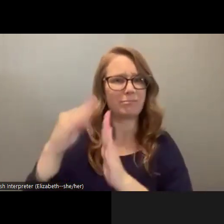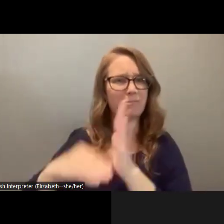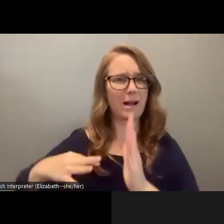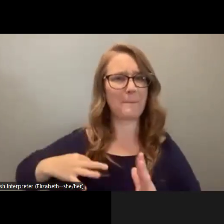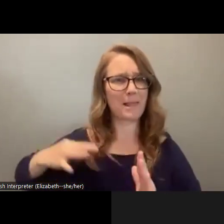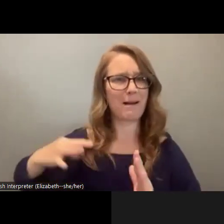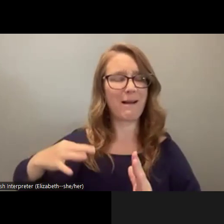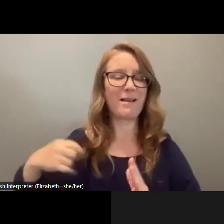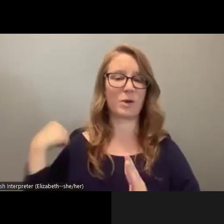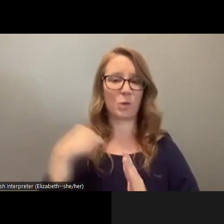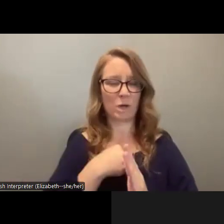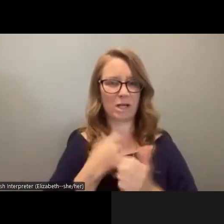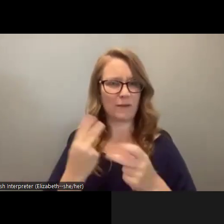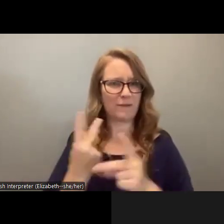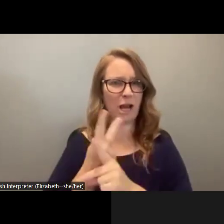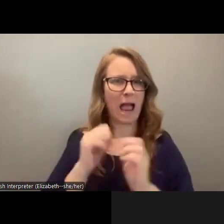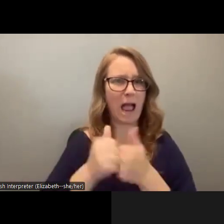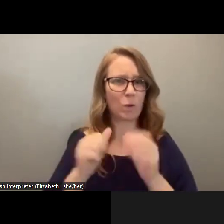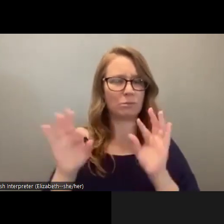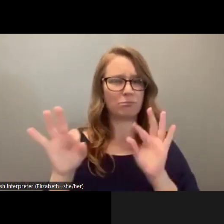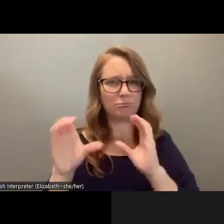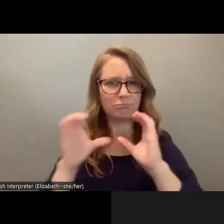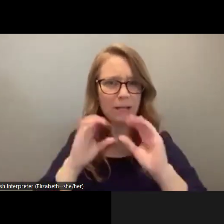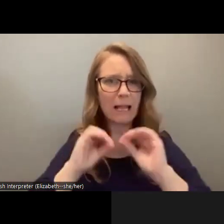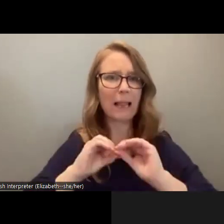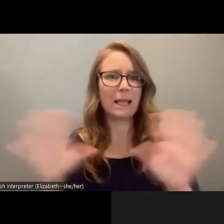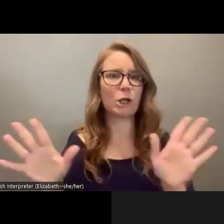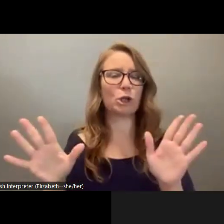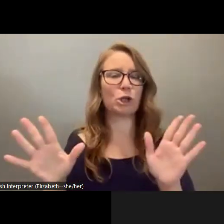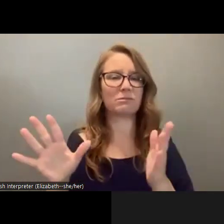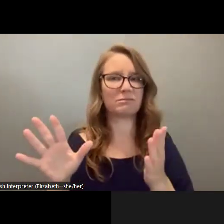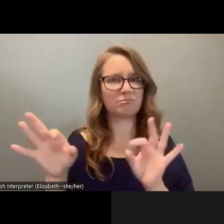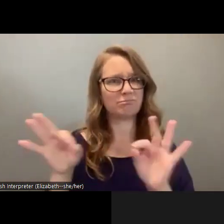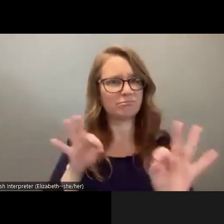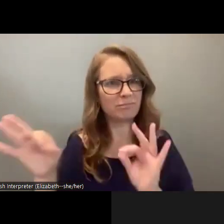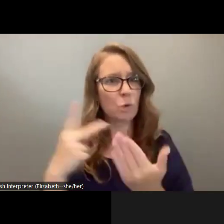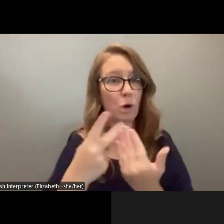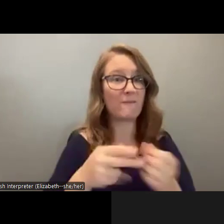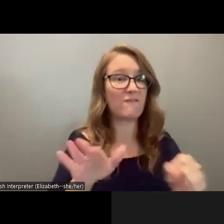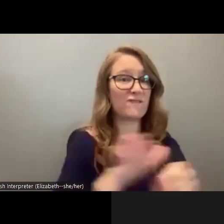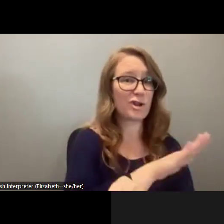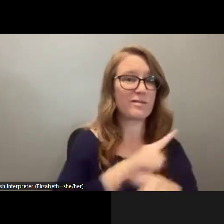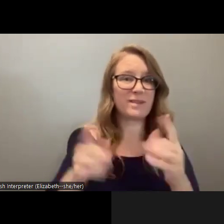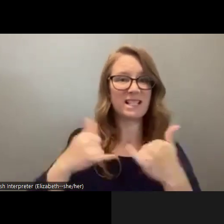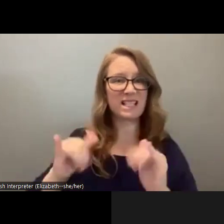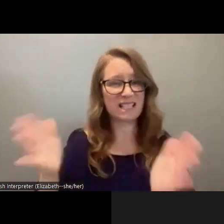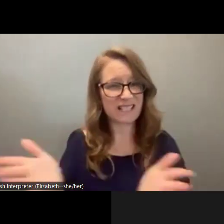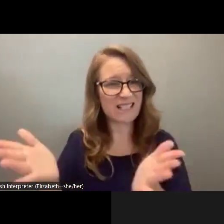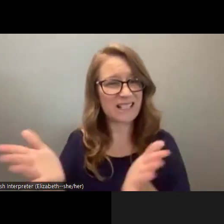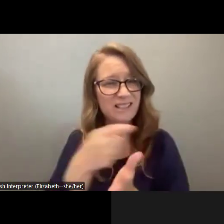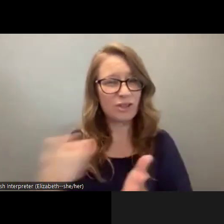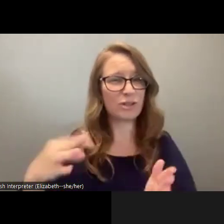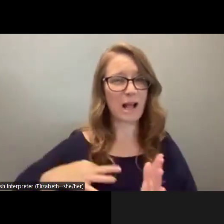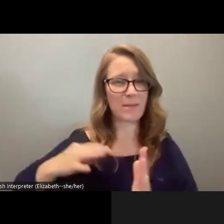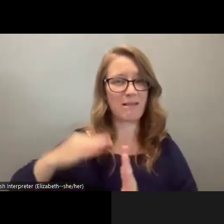we are working on messaging. If anyone has any ideas on how we can message that the program is full, but we still encourage people to apply